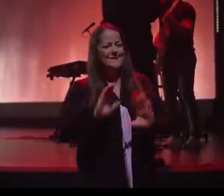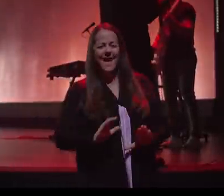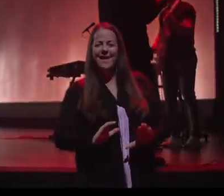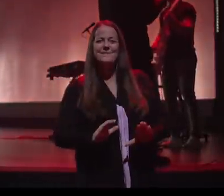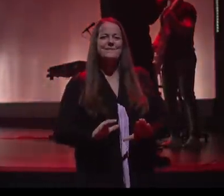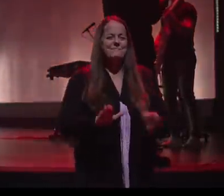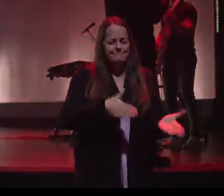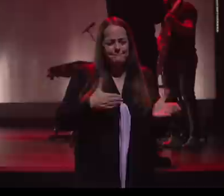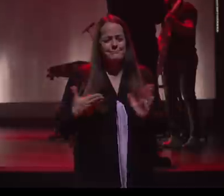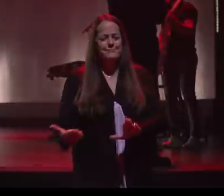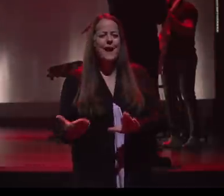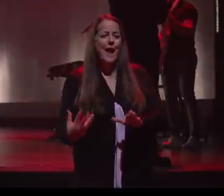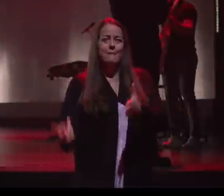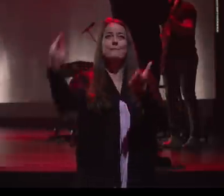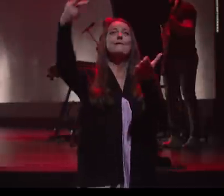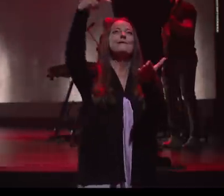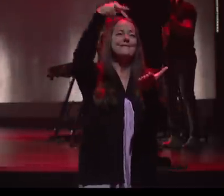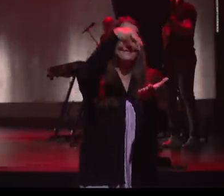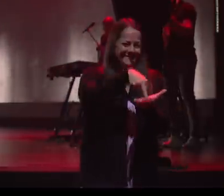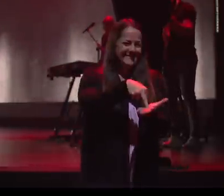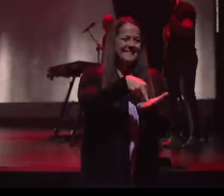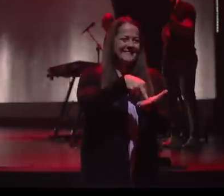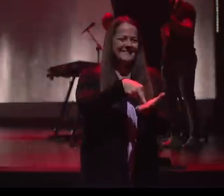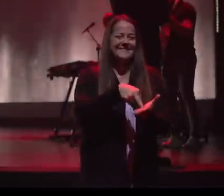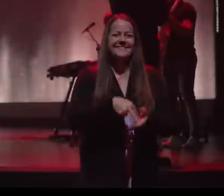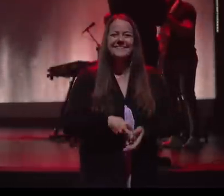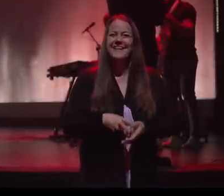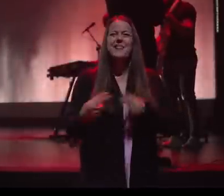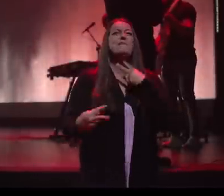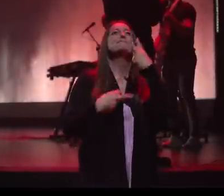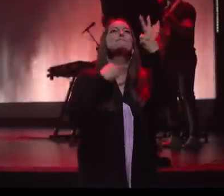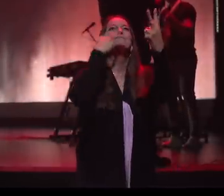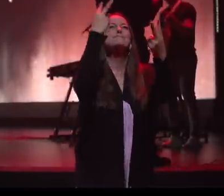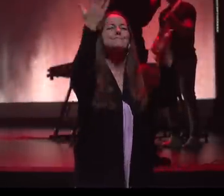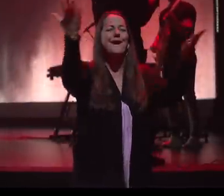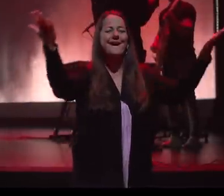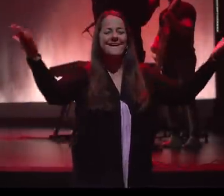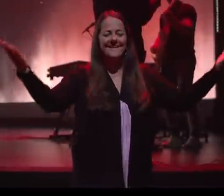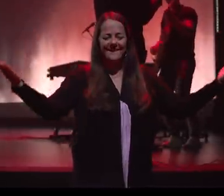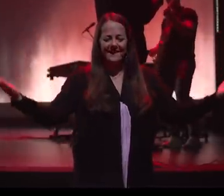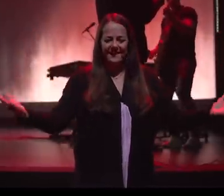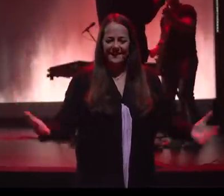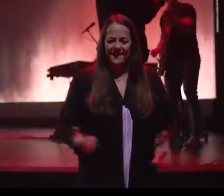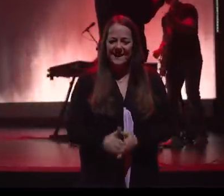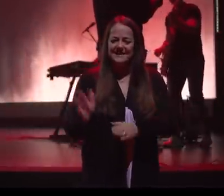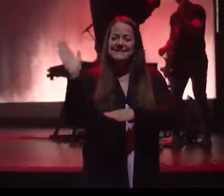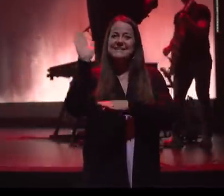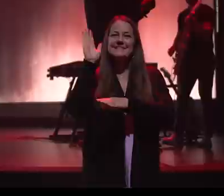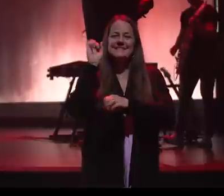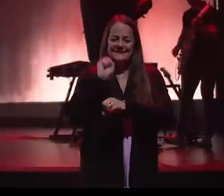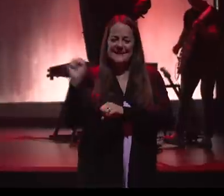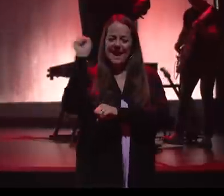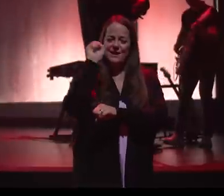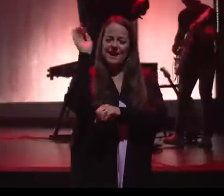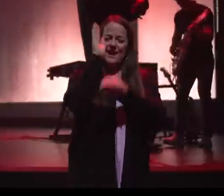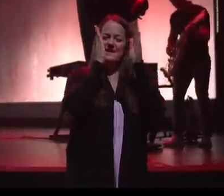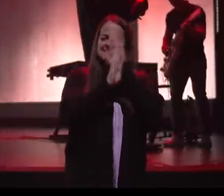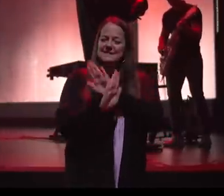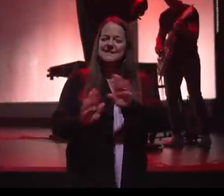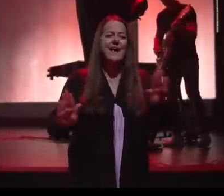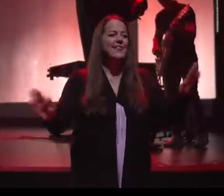time and rose again. Let's continue to lift our voices. Come on. Saturday was